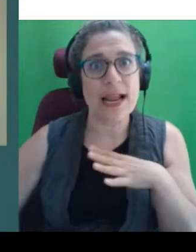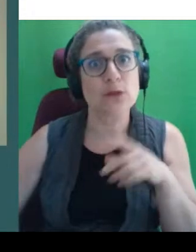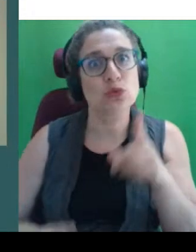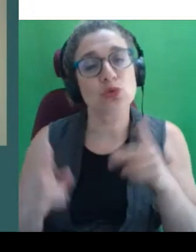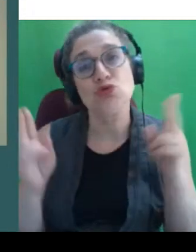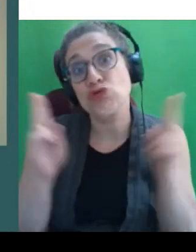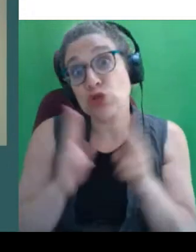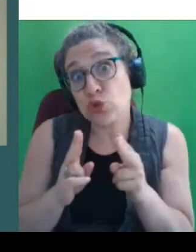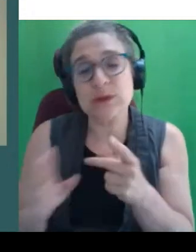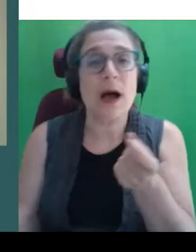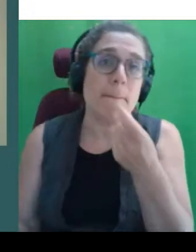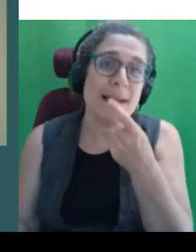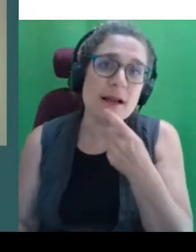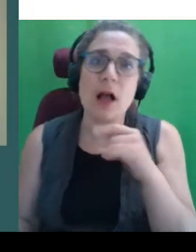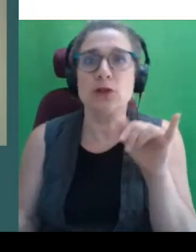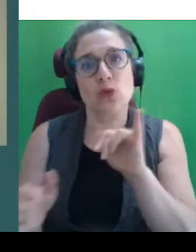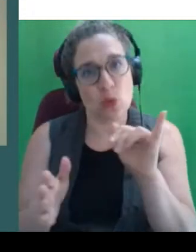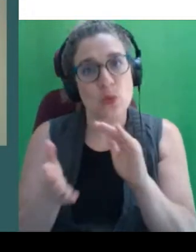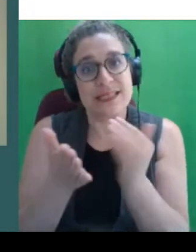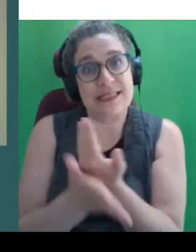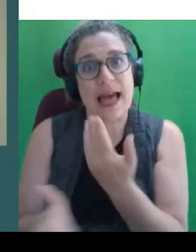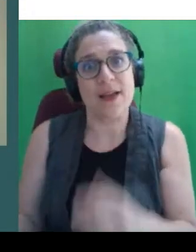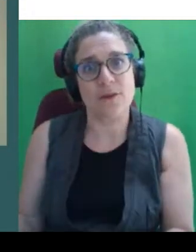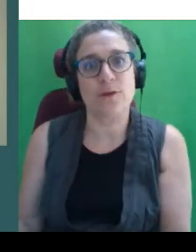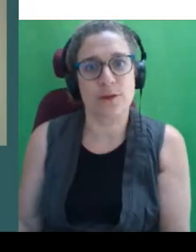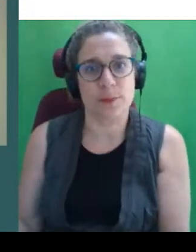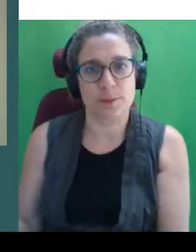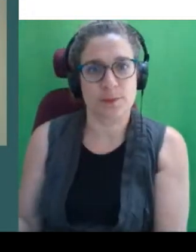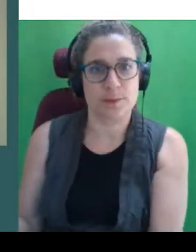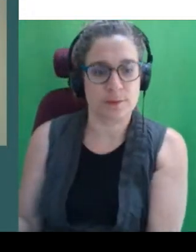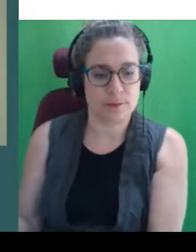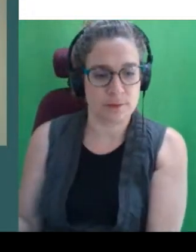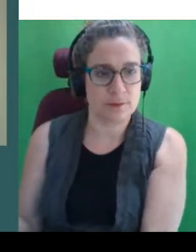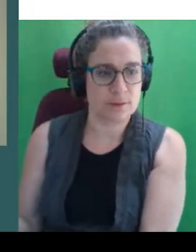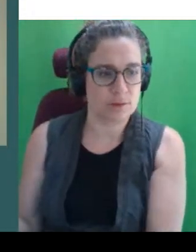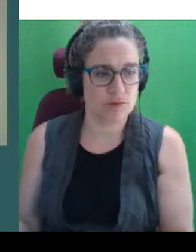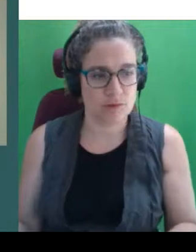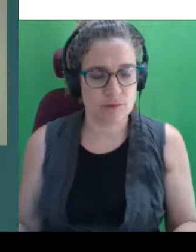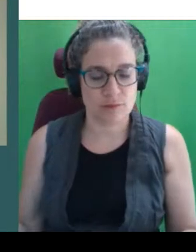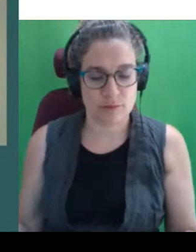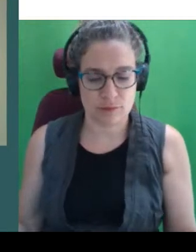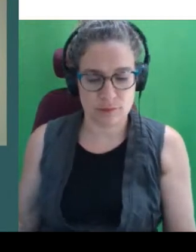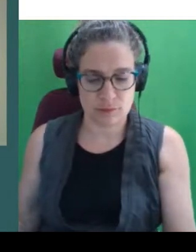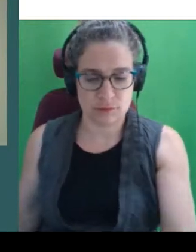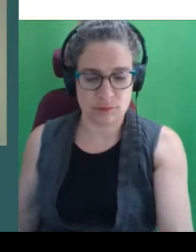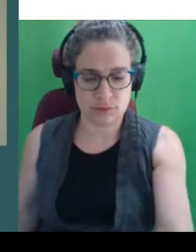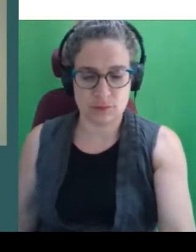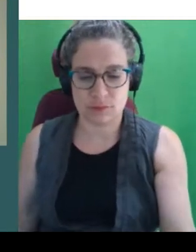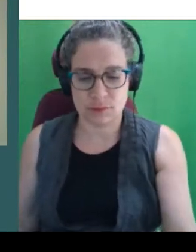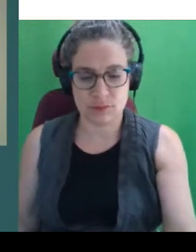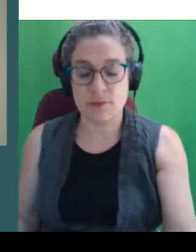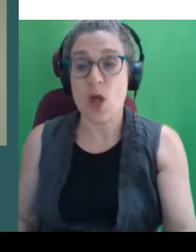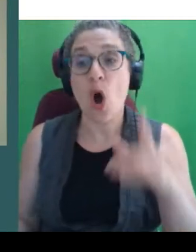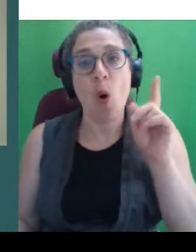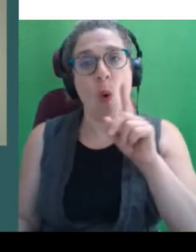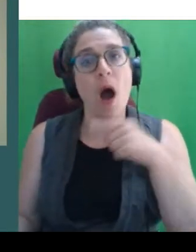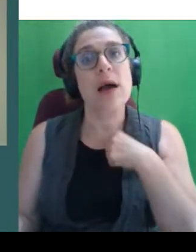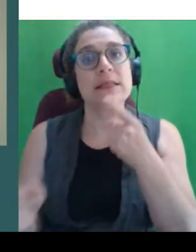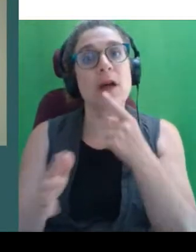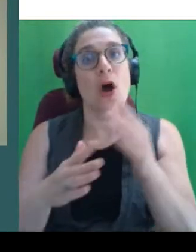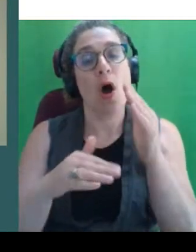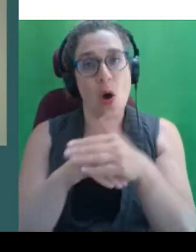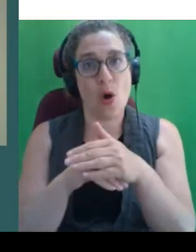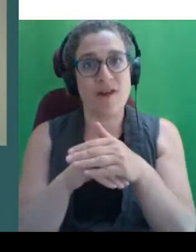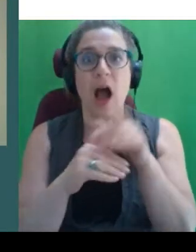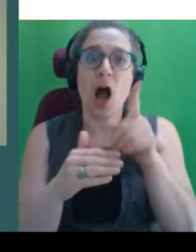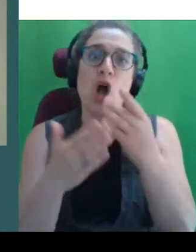when it's safe to do all that type of thing. And so with what I was saying about this new type